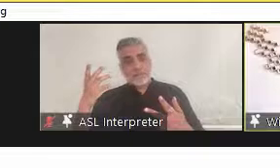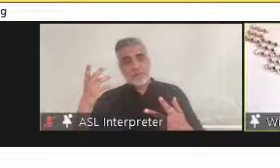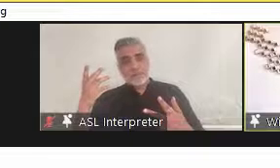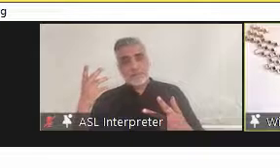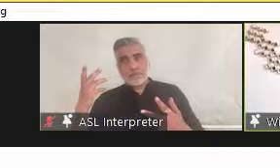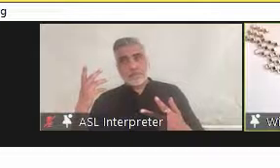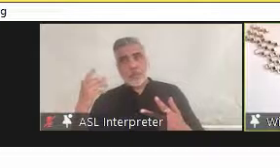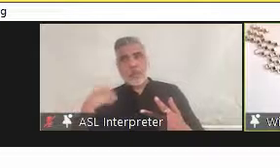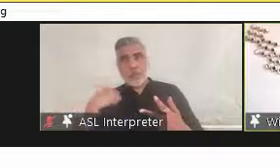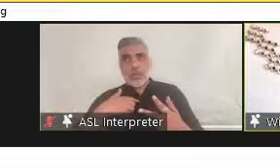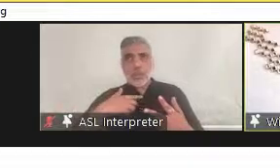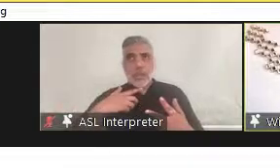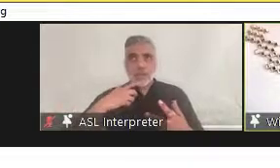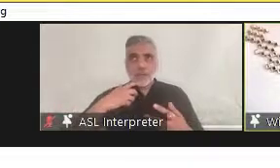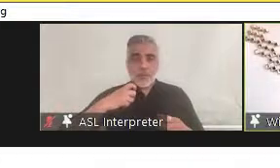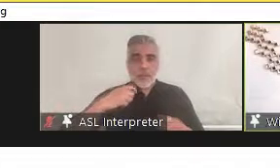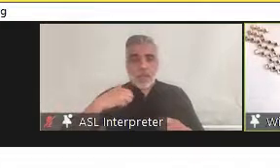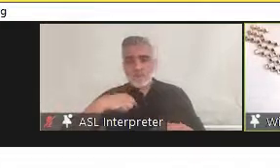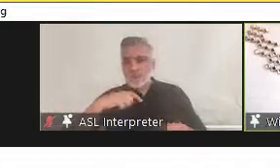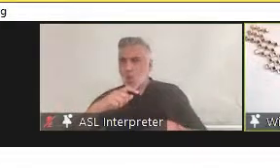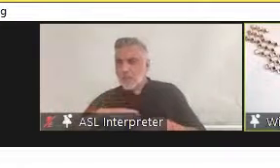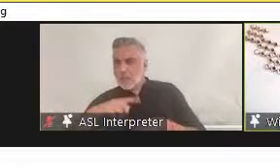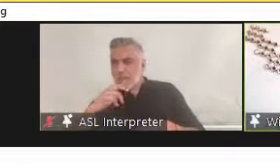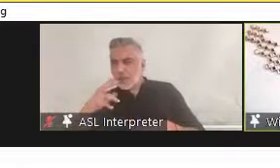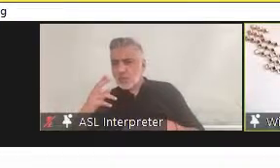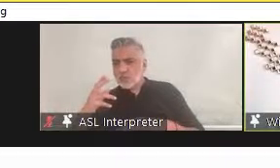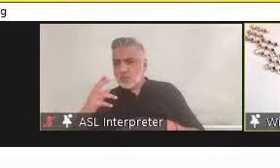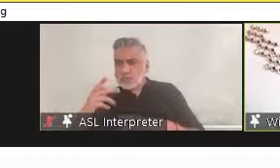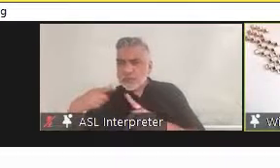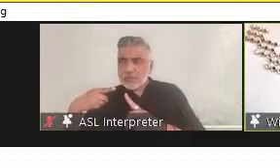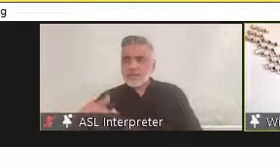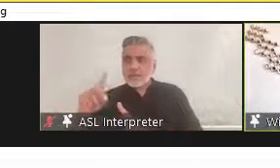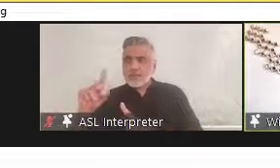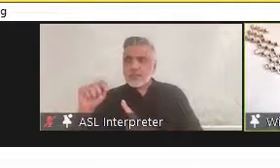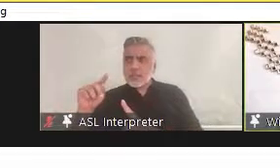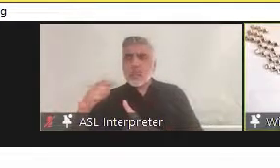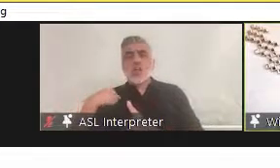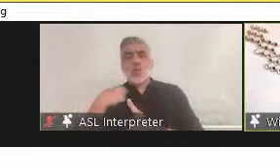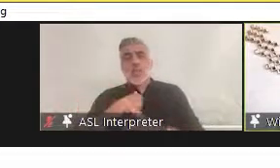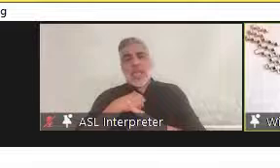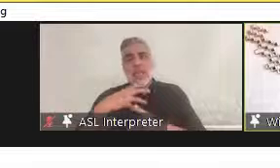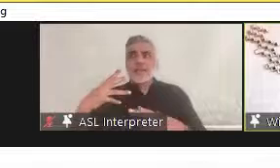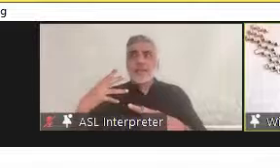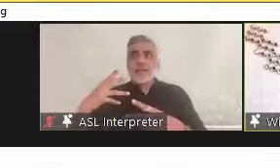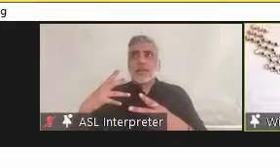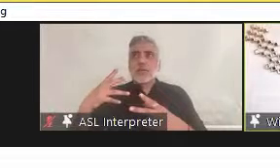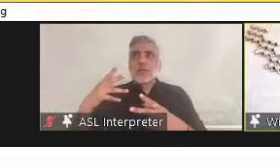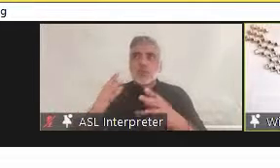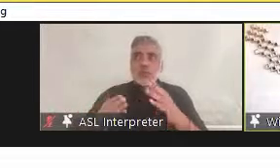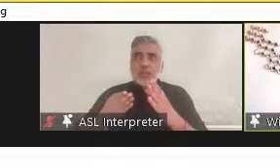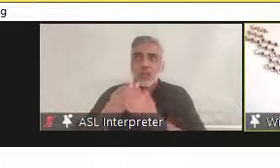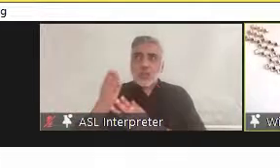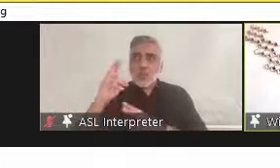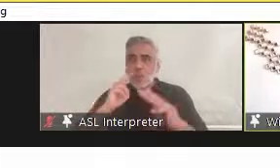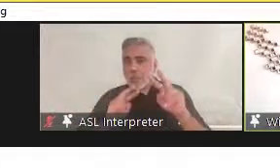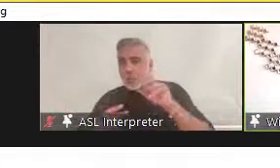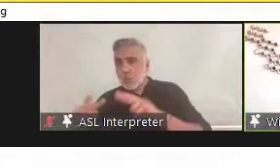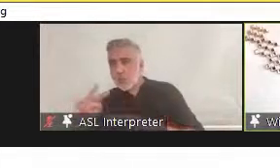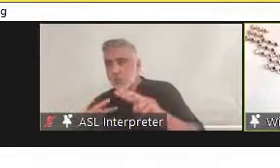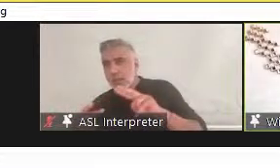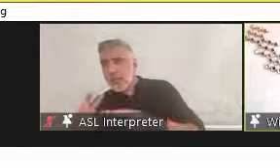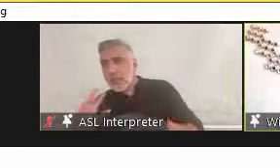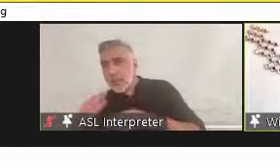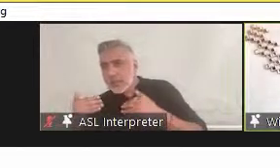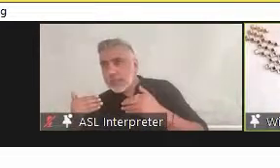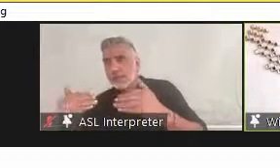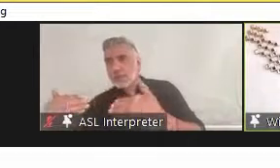anchored on some data. So we also have a key pillar on inclusive monitoring and evaluation for